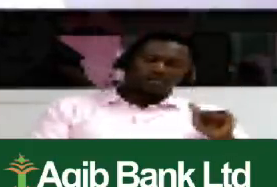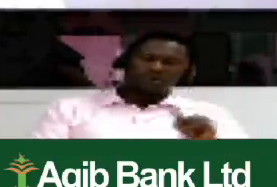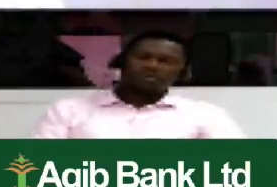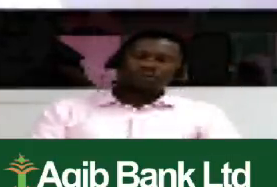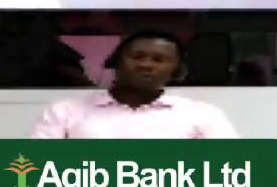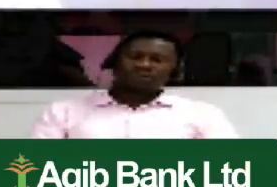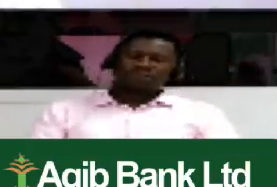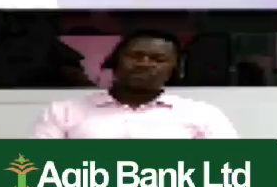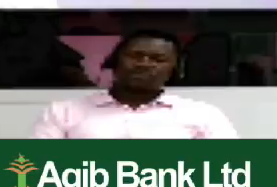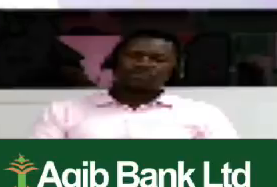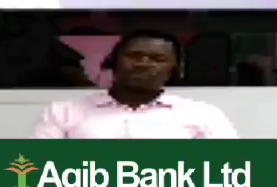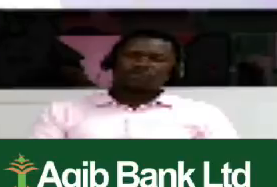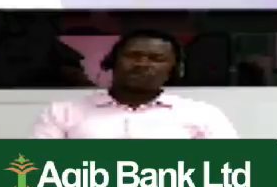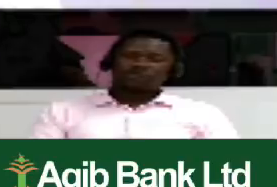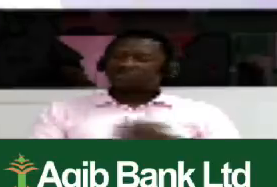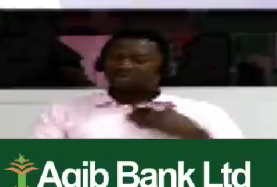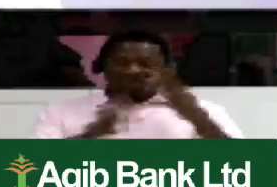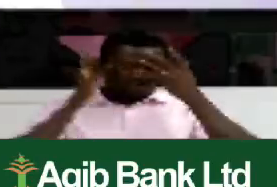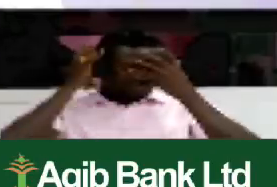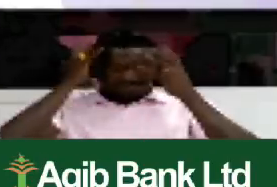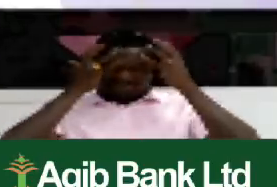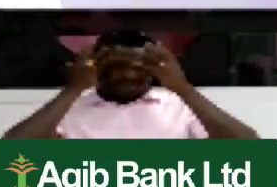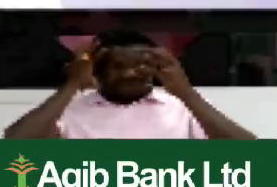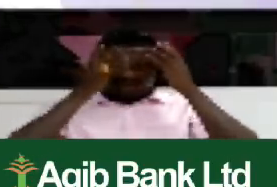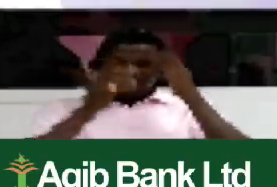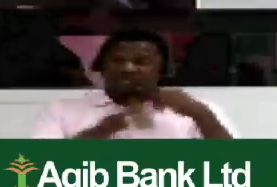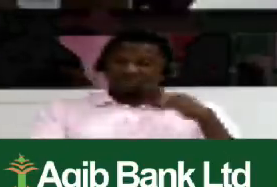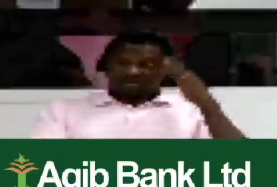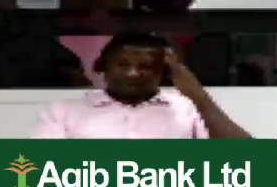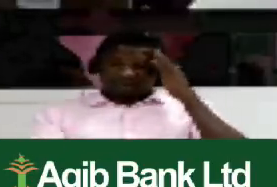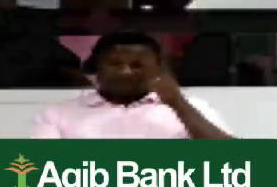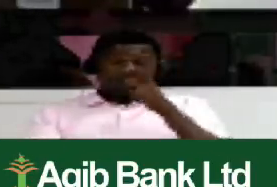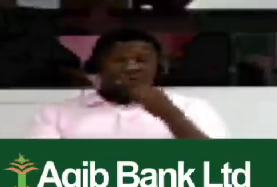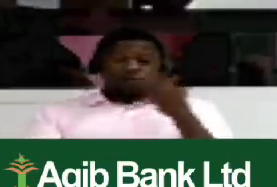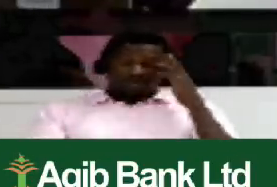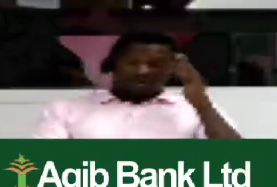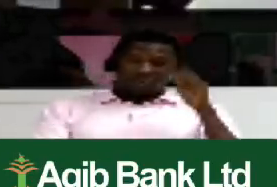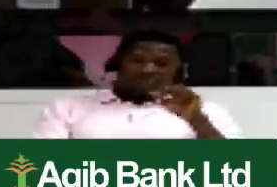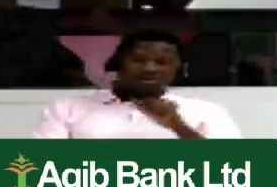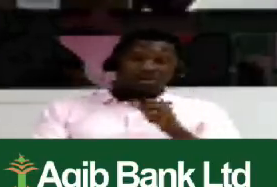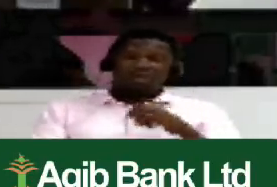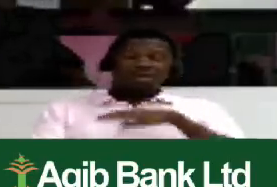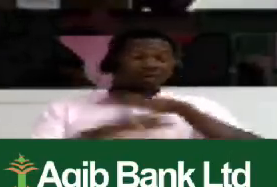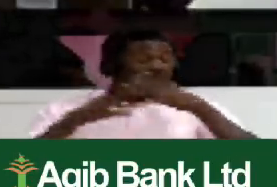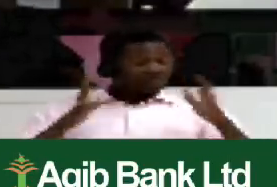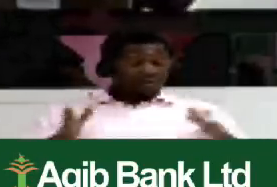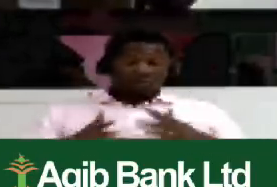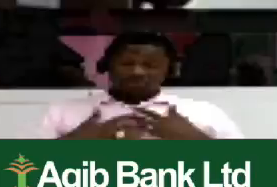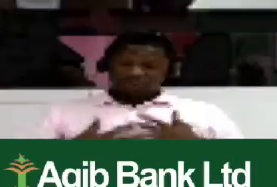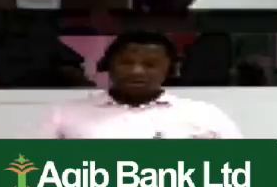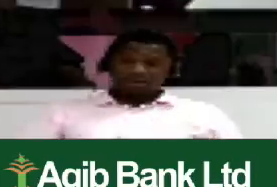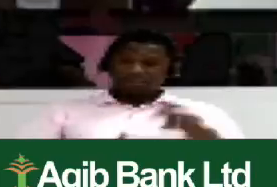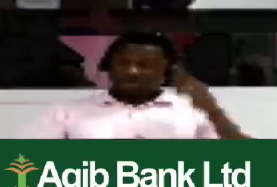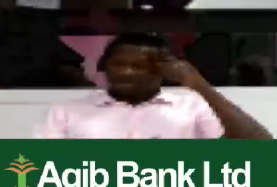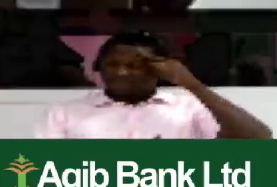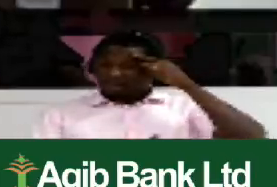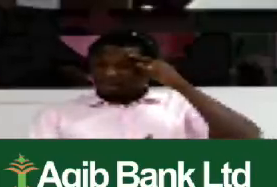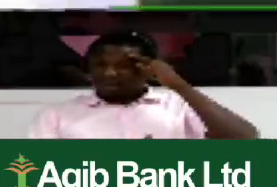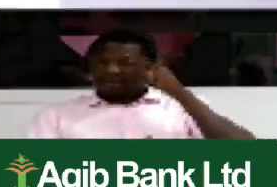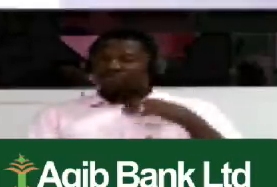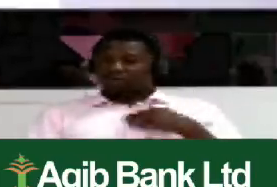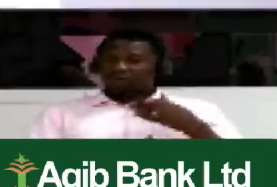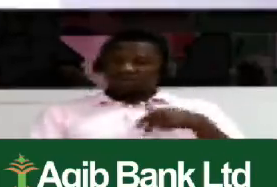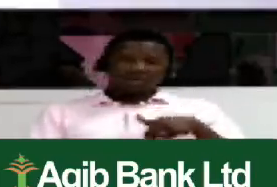You could imagine what was going on in almost everybody's mind if we've gone